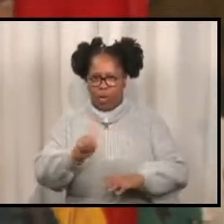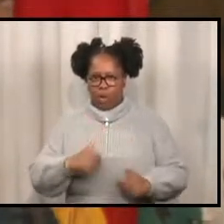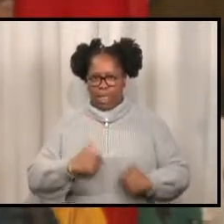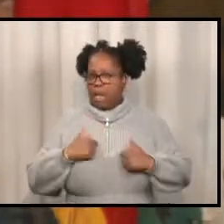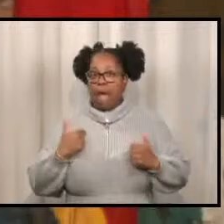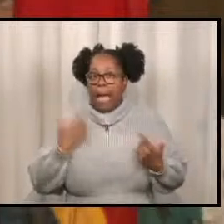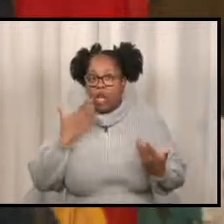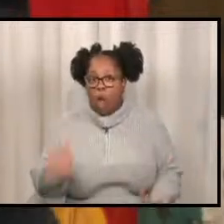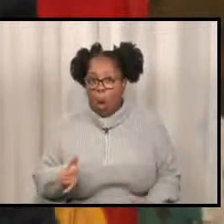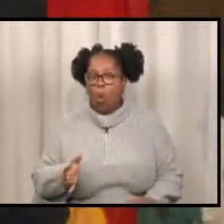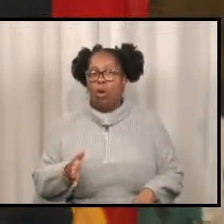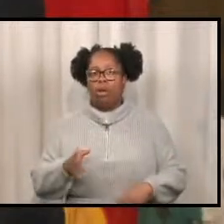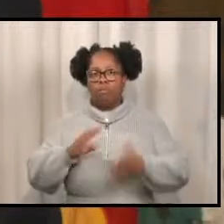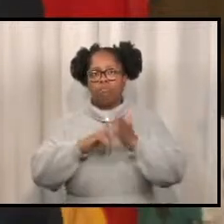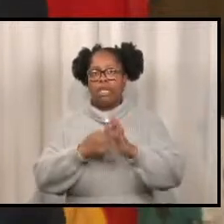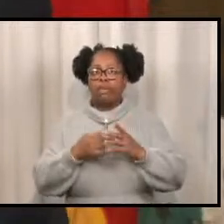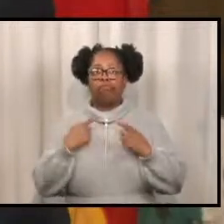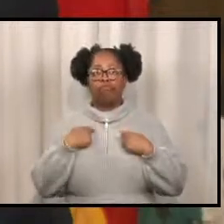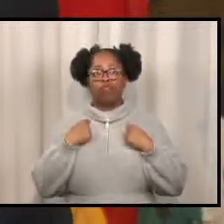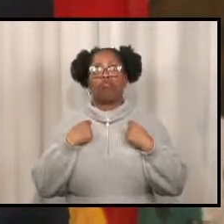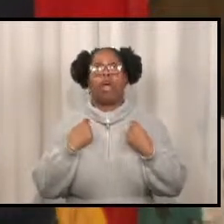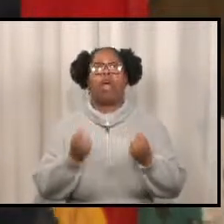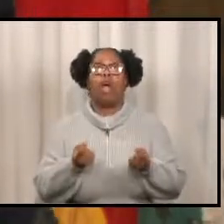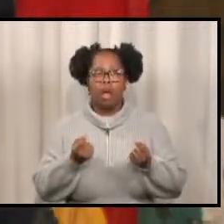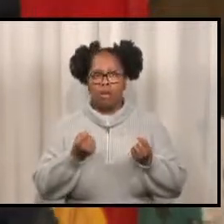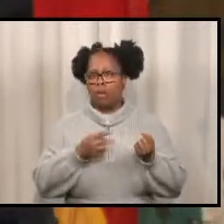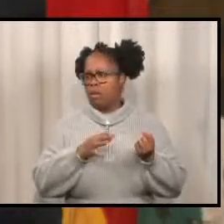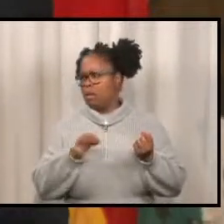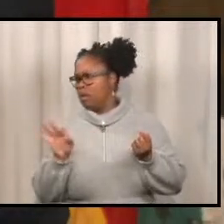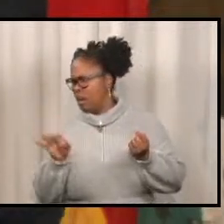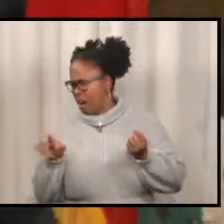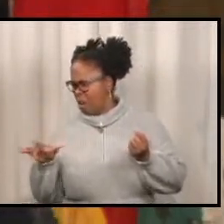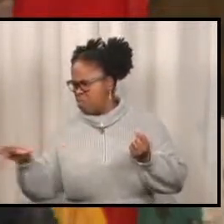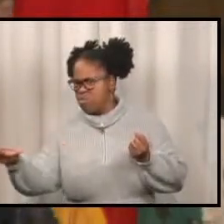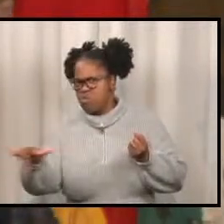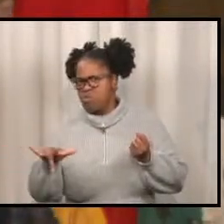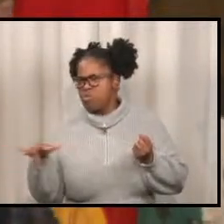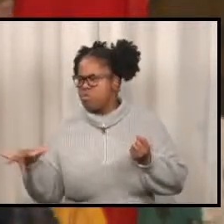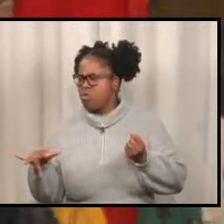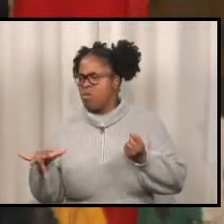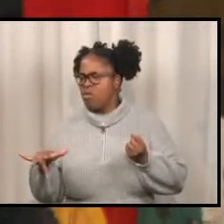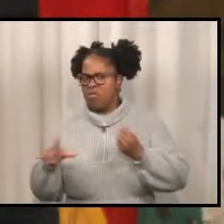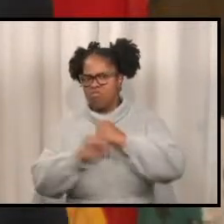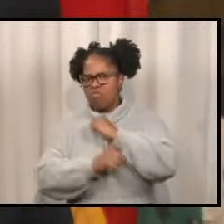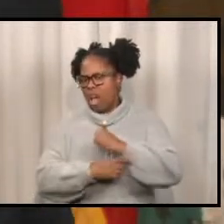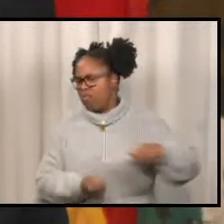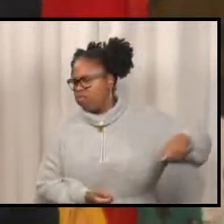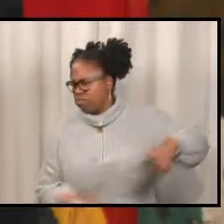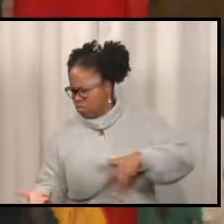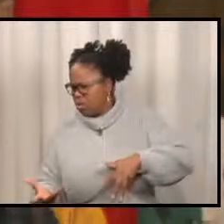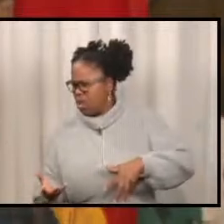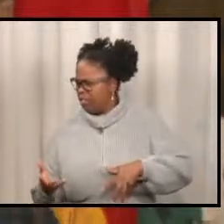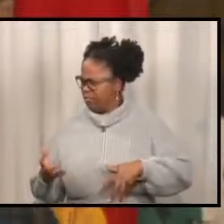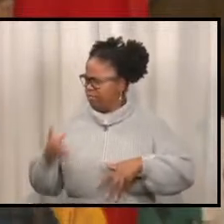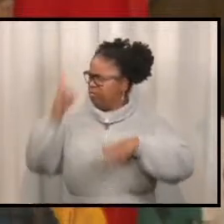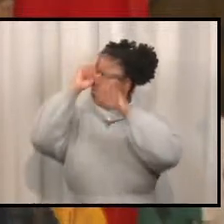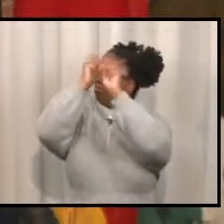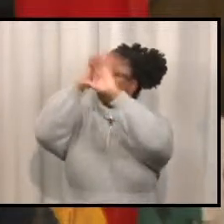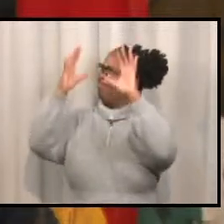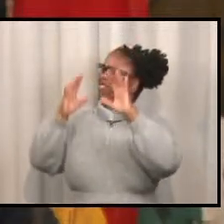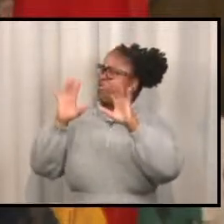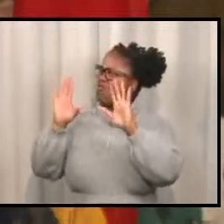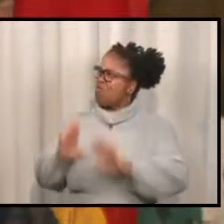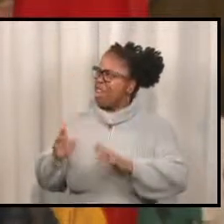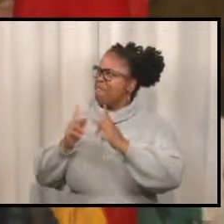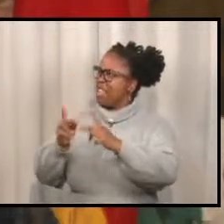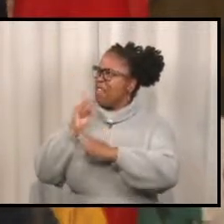to drive down the street and see a vacant lot with dumped items on it and say that would be a great place for a dog park. Or to see a wall with graffiti and say